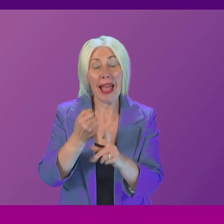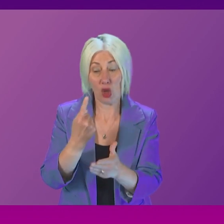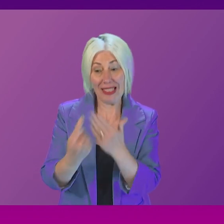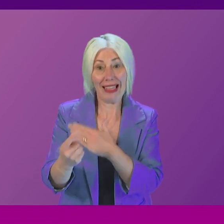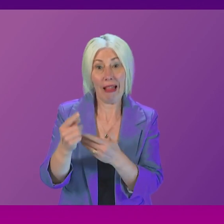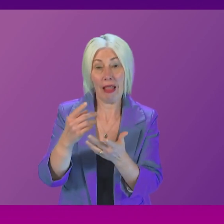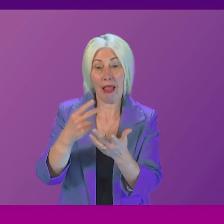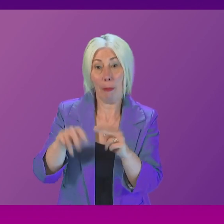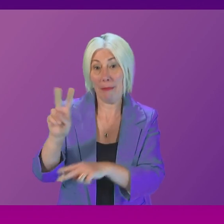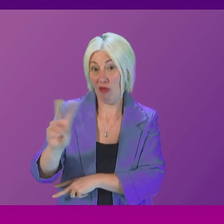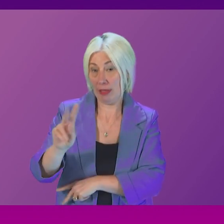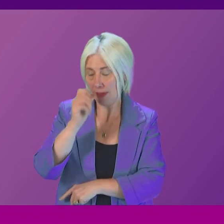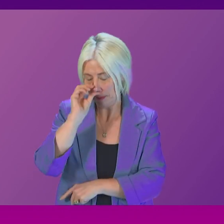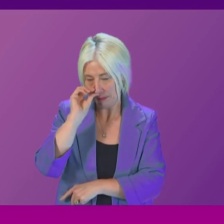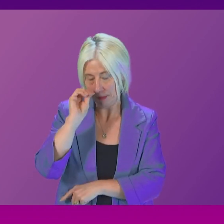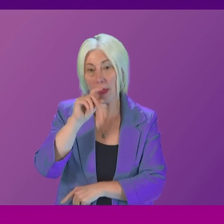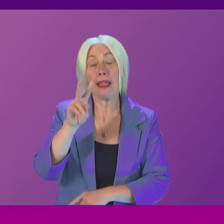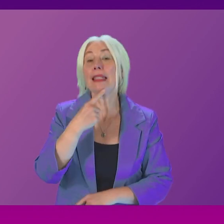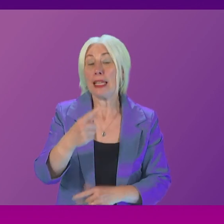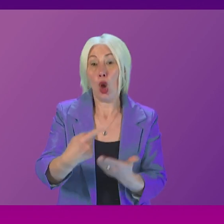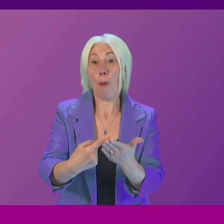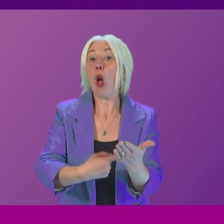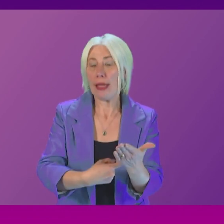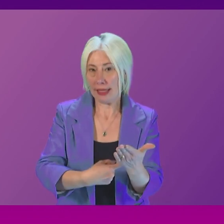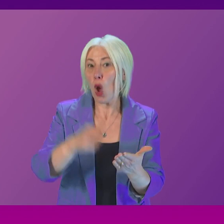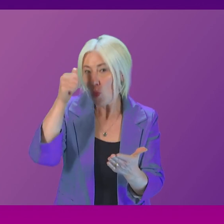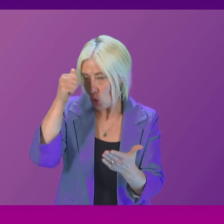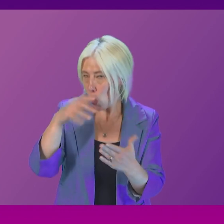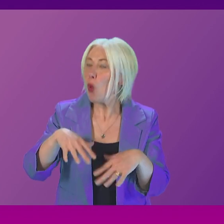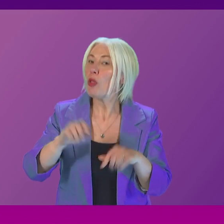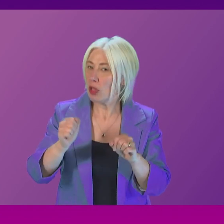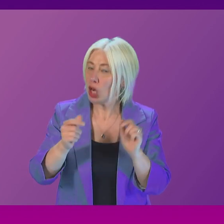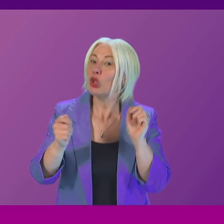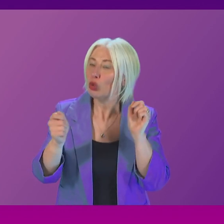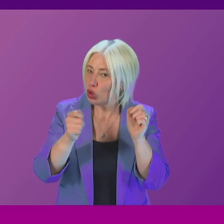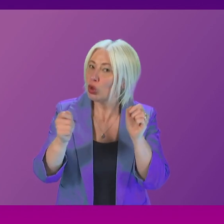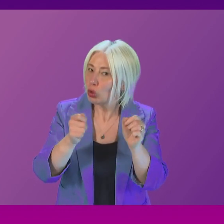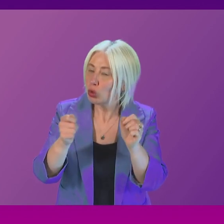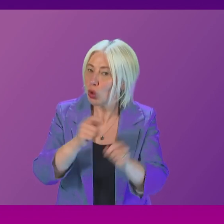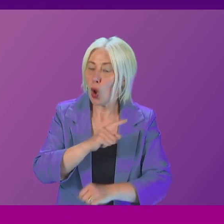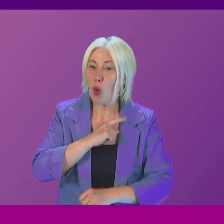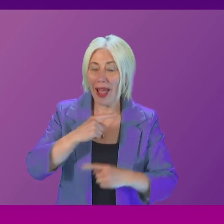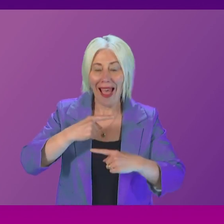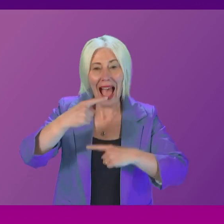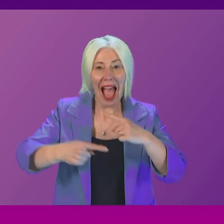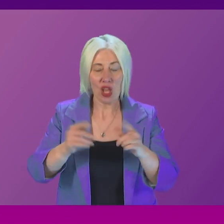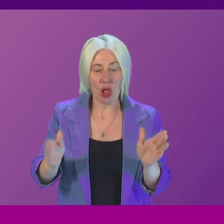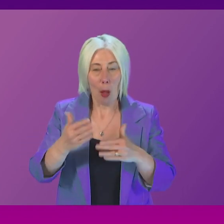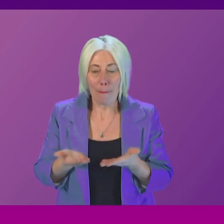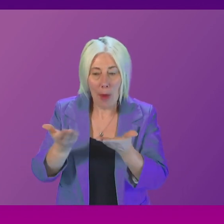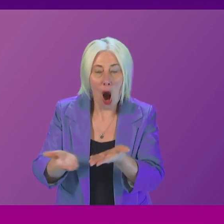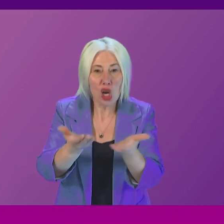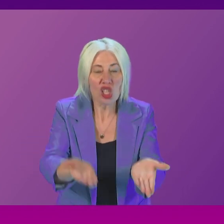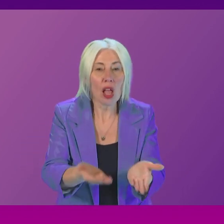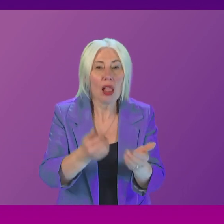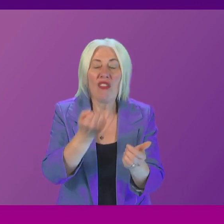parents. She says, "We know that the policy is starting to make a difference, because our annual parcel figures, which came